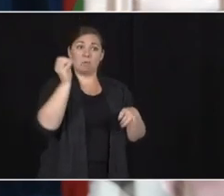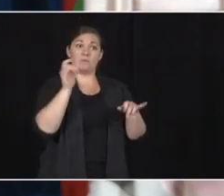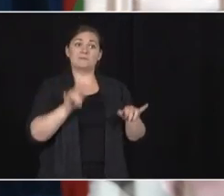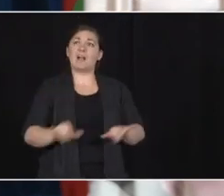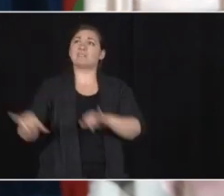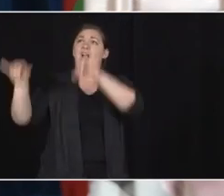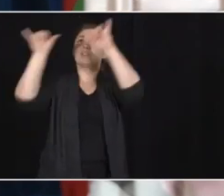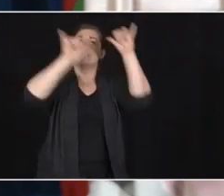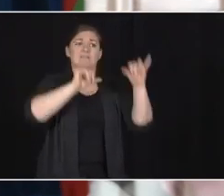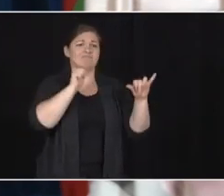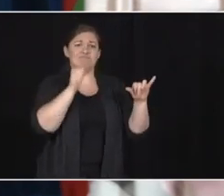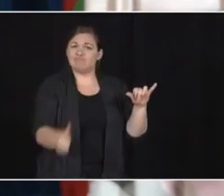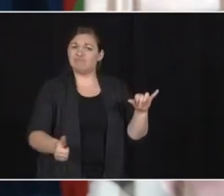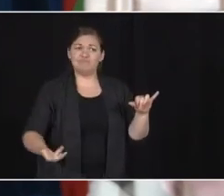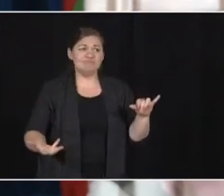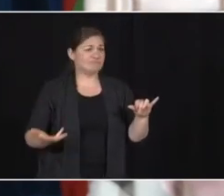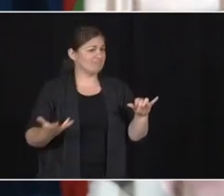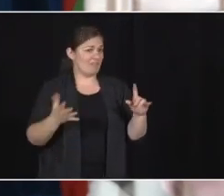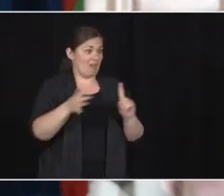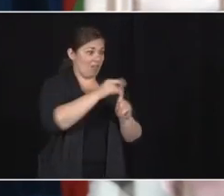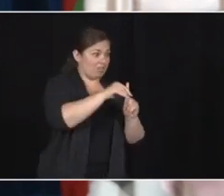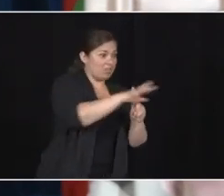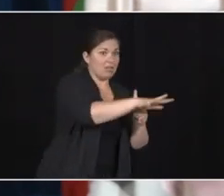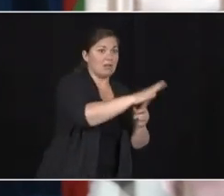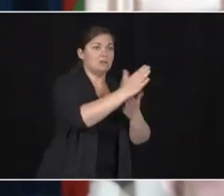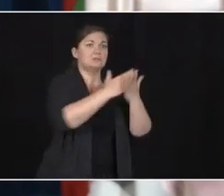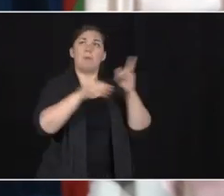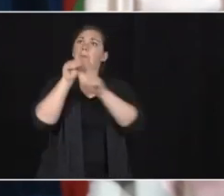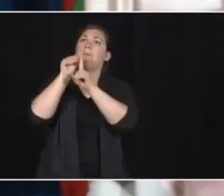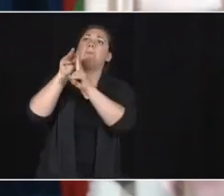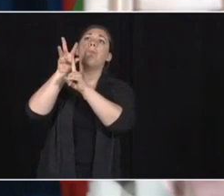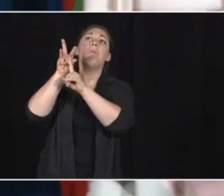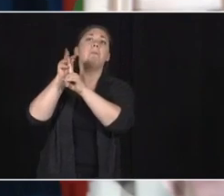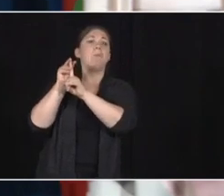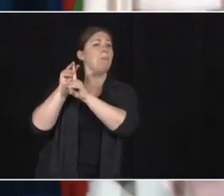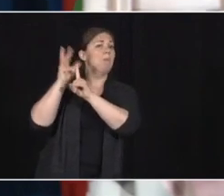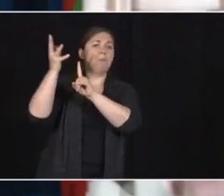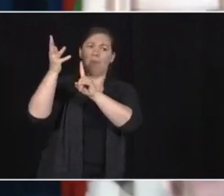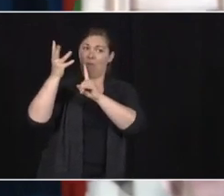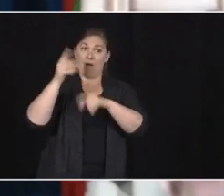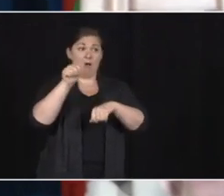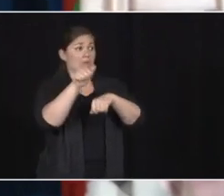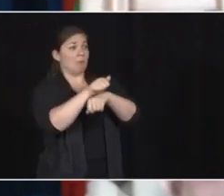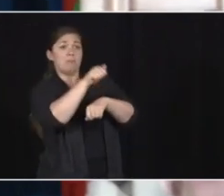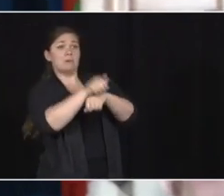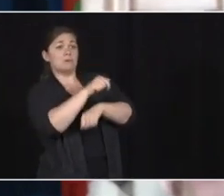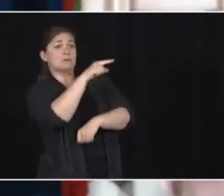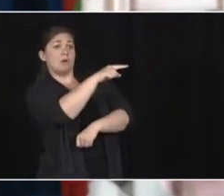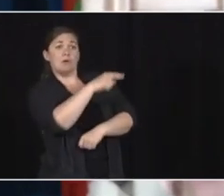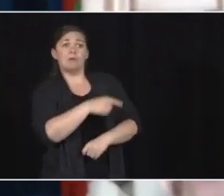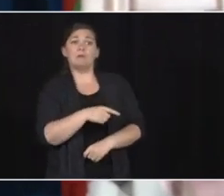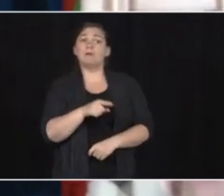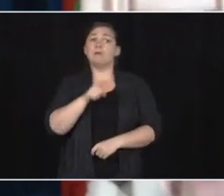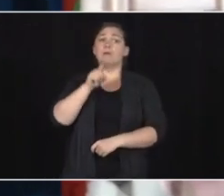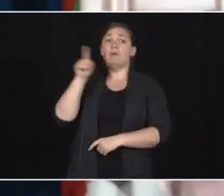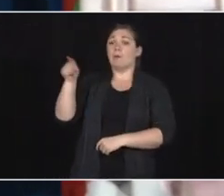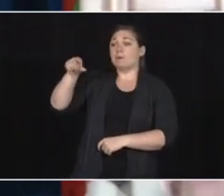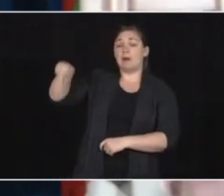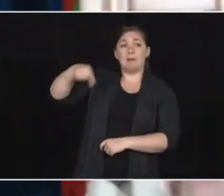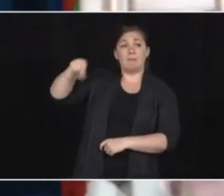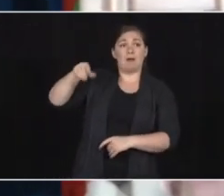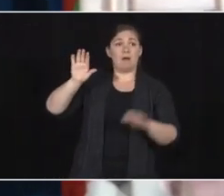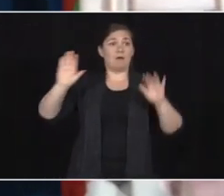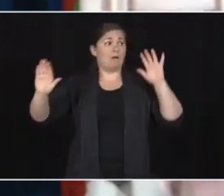you respect, Premier Legault in Quebec and Premier Kenney in Alberta, have found ways that they could lift restrictions in the parts